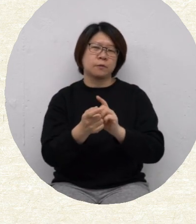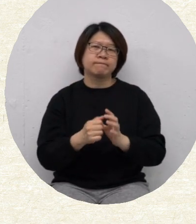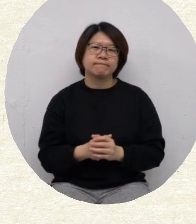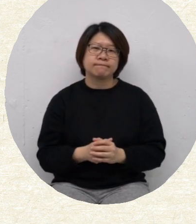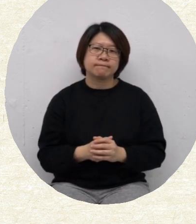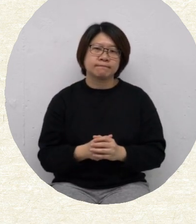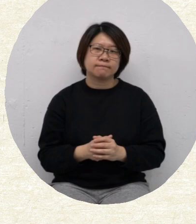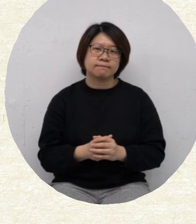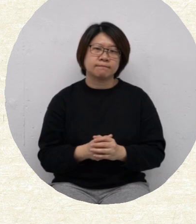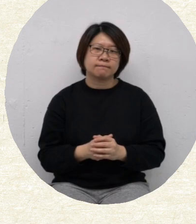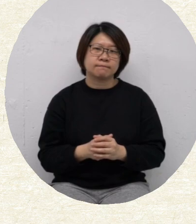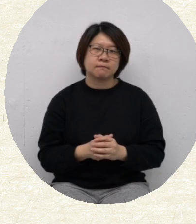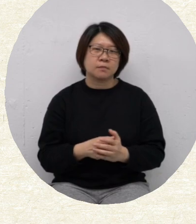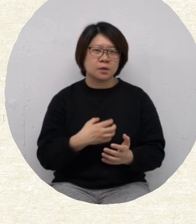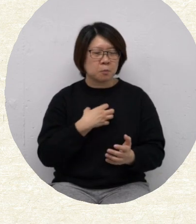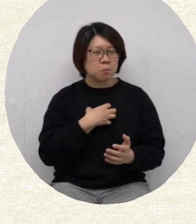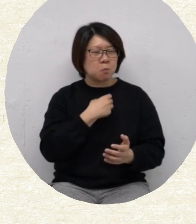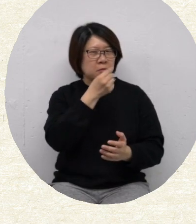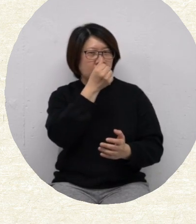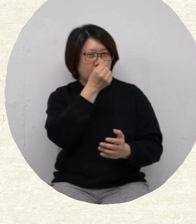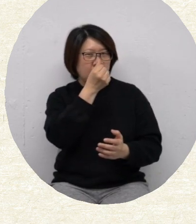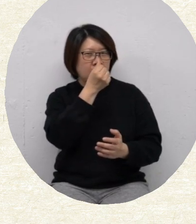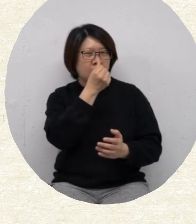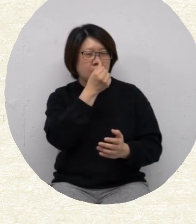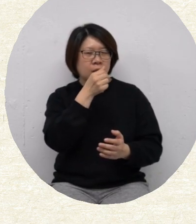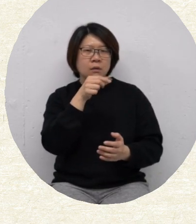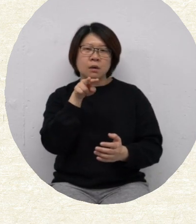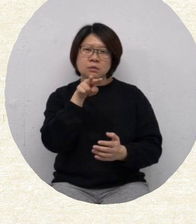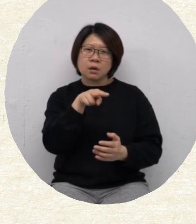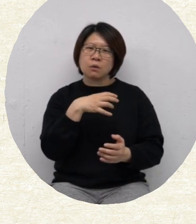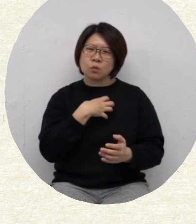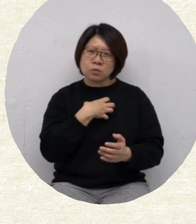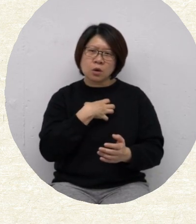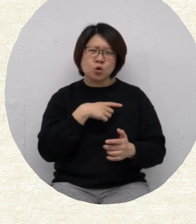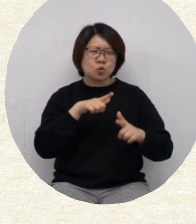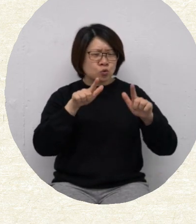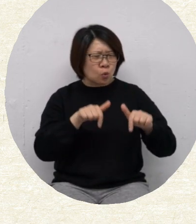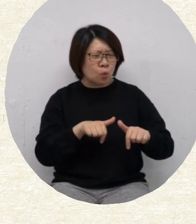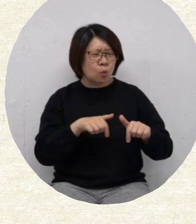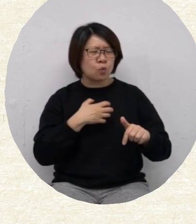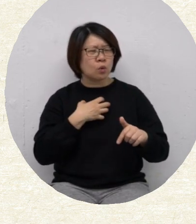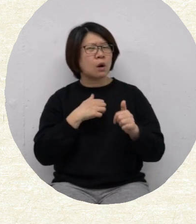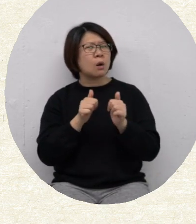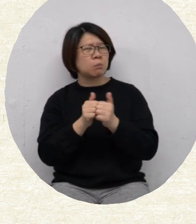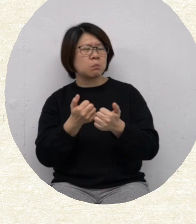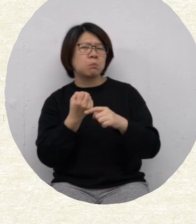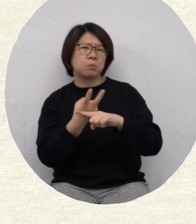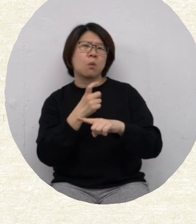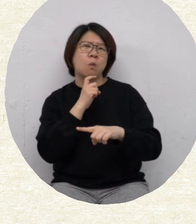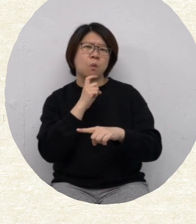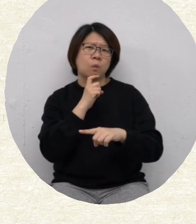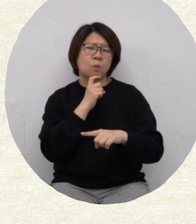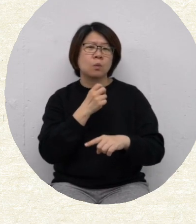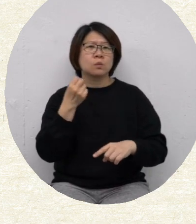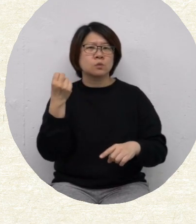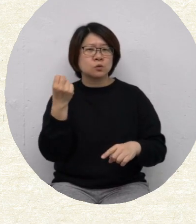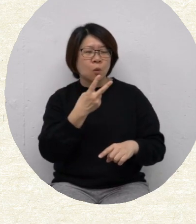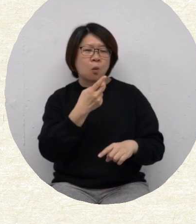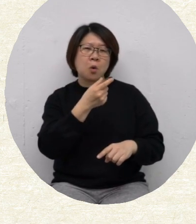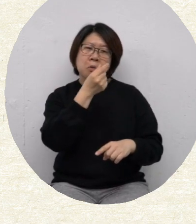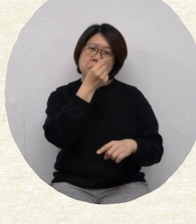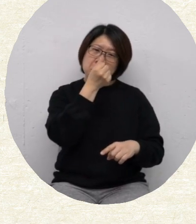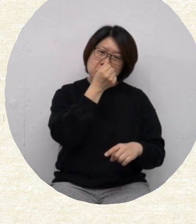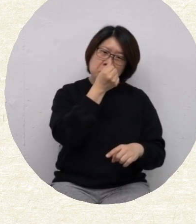in. I find these books to be both familiar and foreign, and I'm intrigued by the possibility